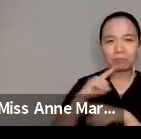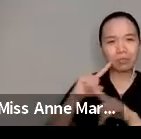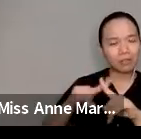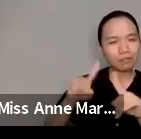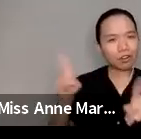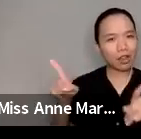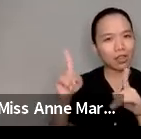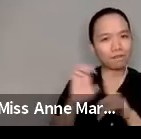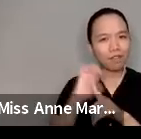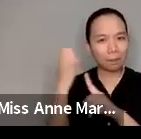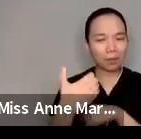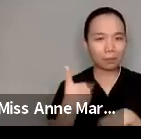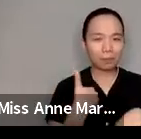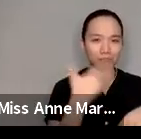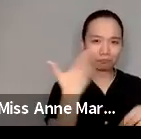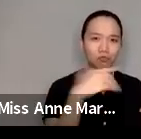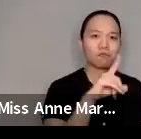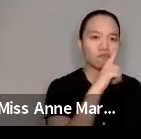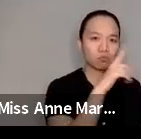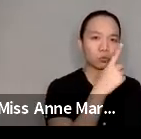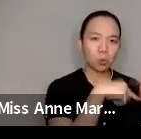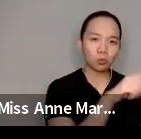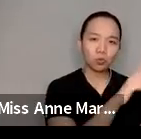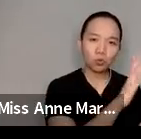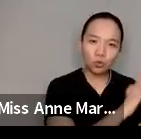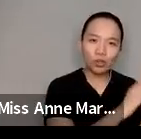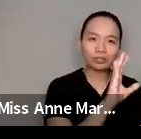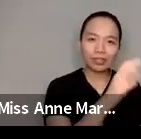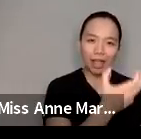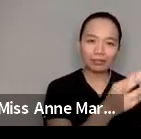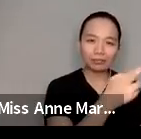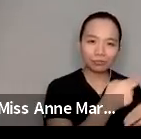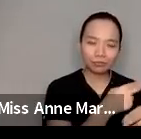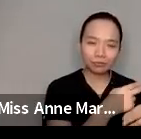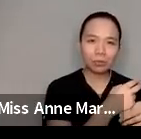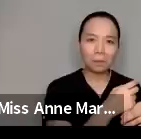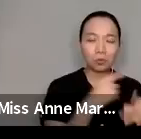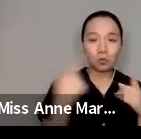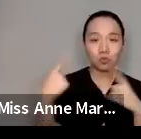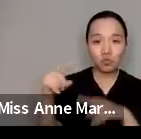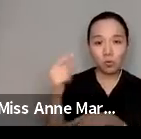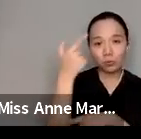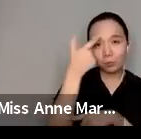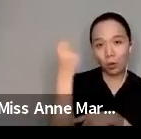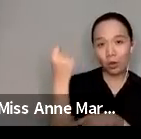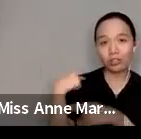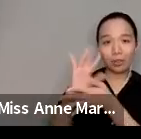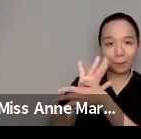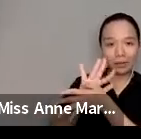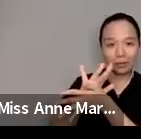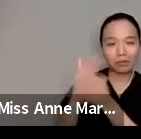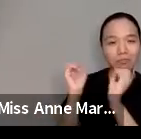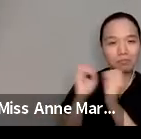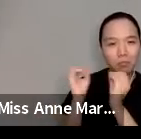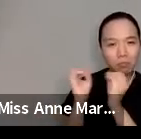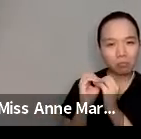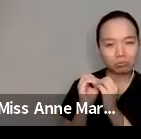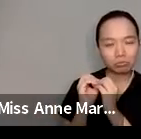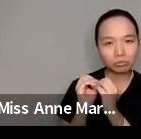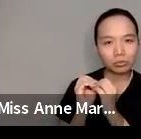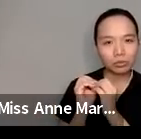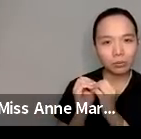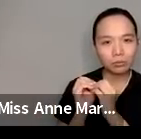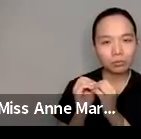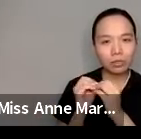of my face-to-face class. Due to the pandemic, most of my students returned to their hometowns or